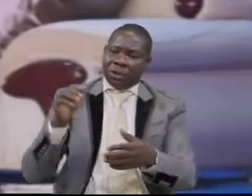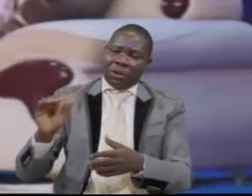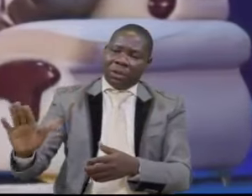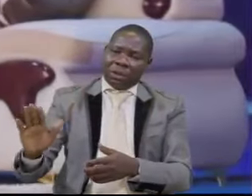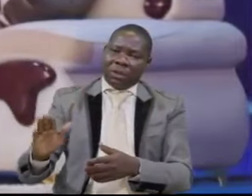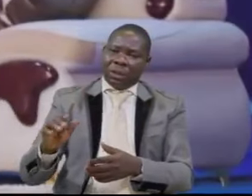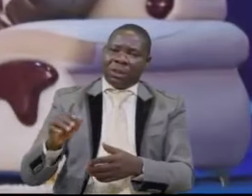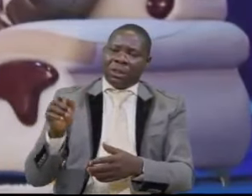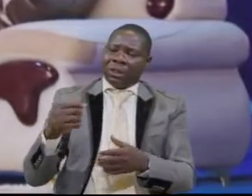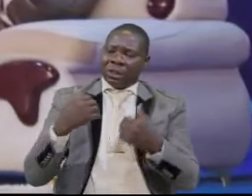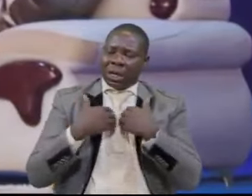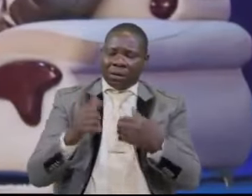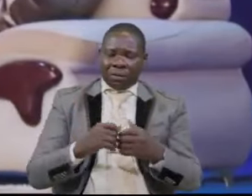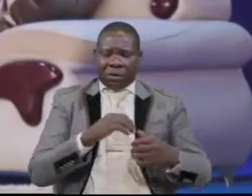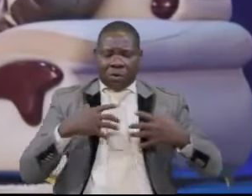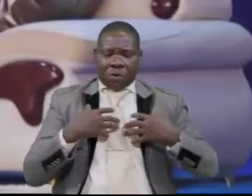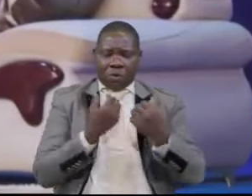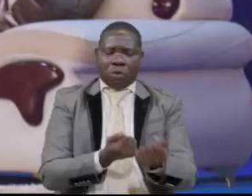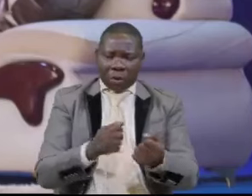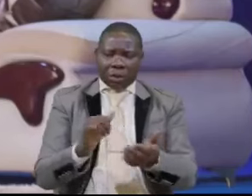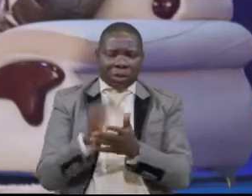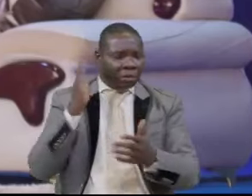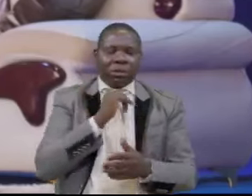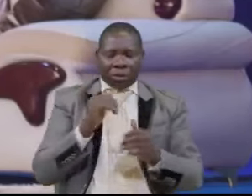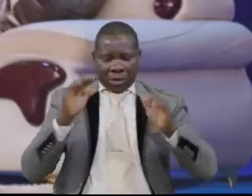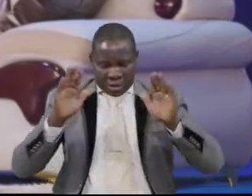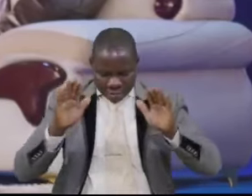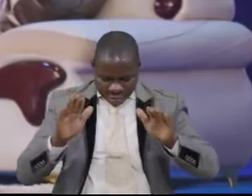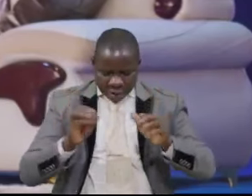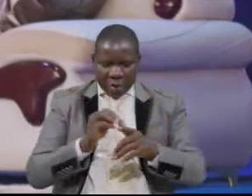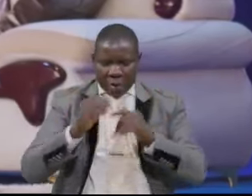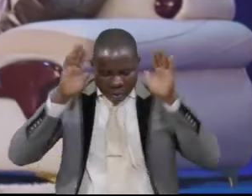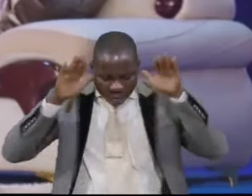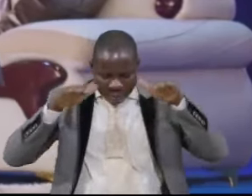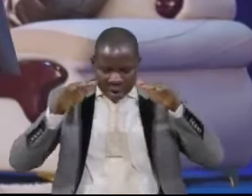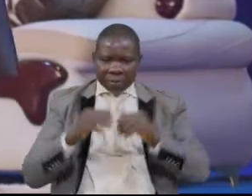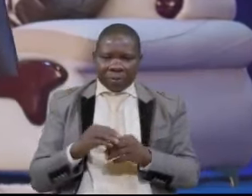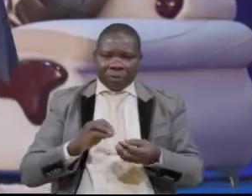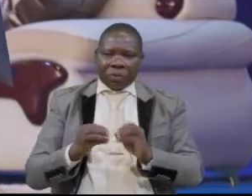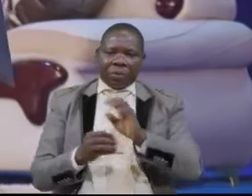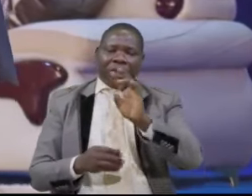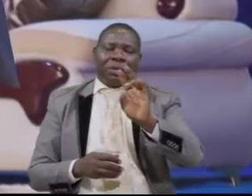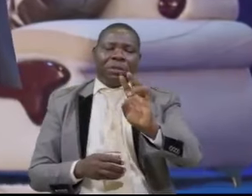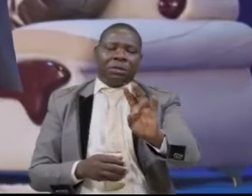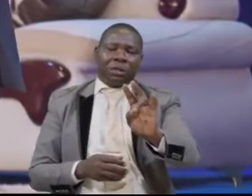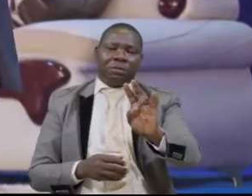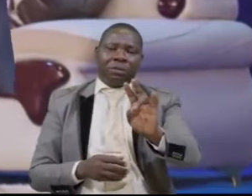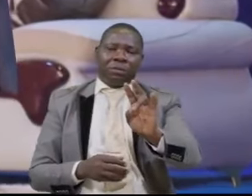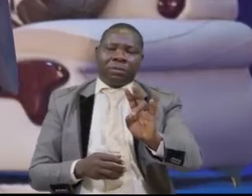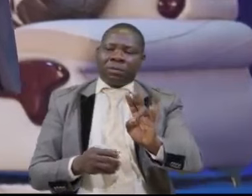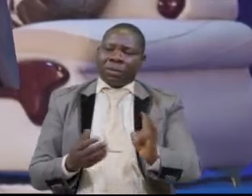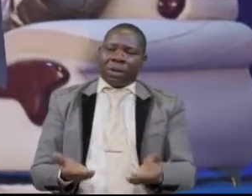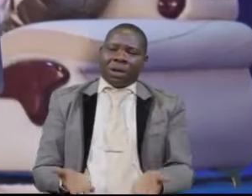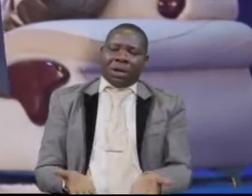courage that will not bend or bow. We're looking at number seven there, elevated